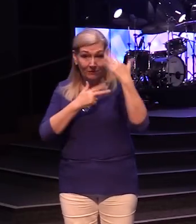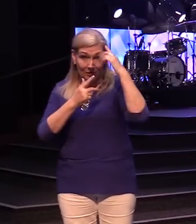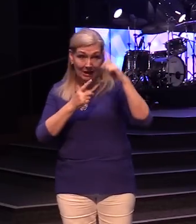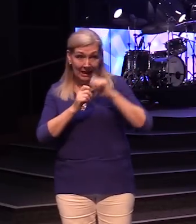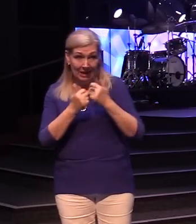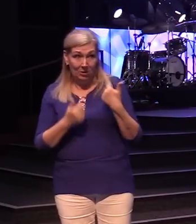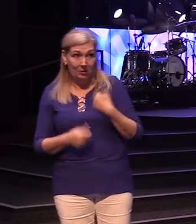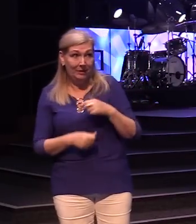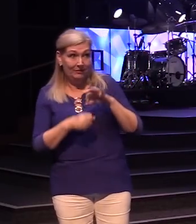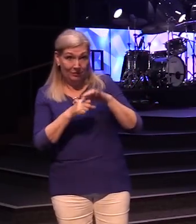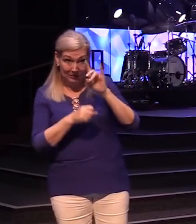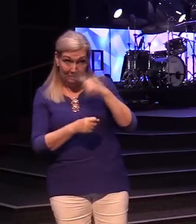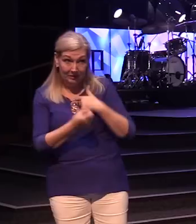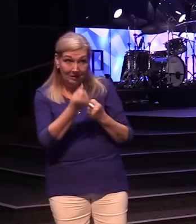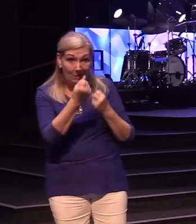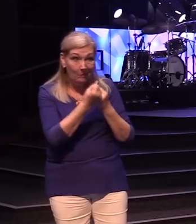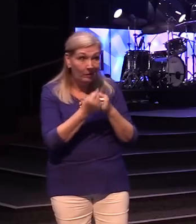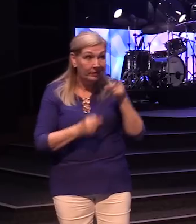vote.